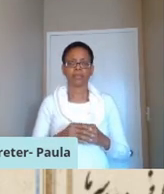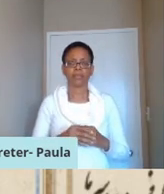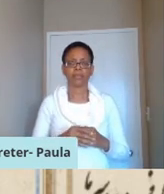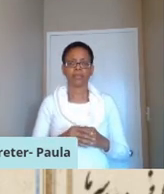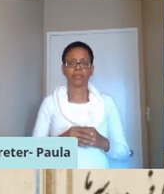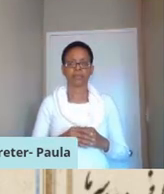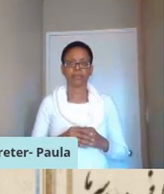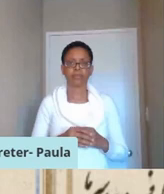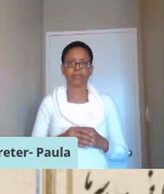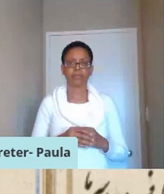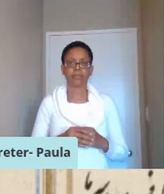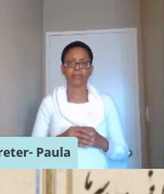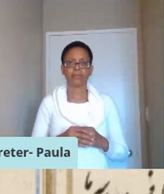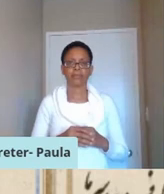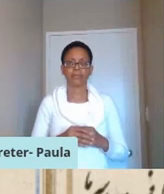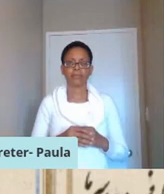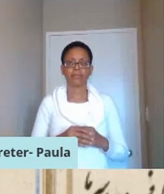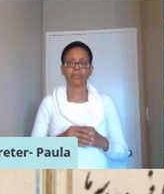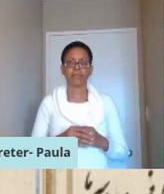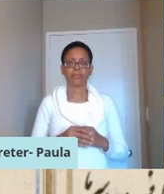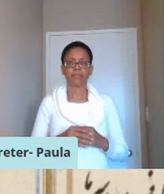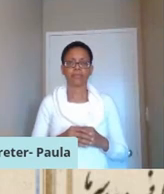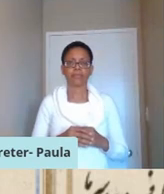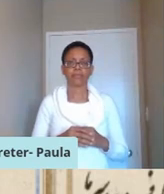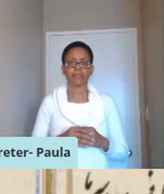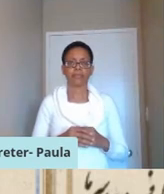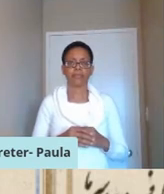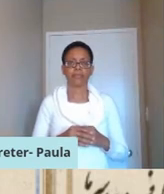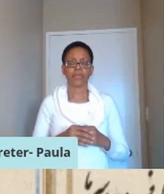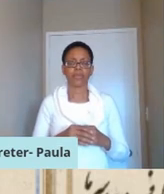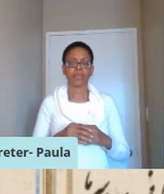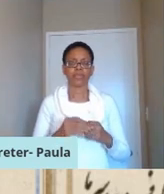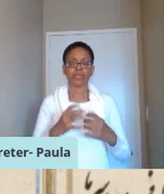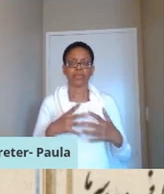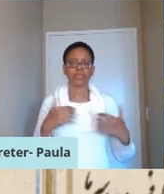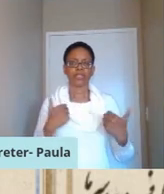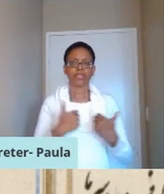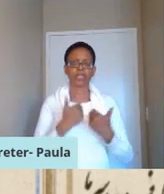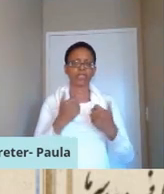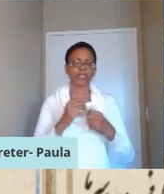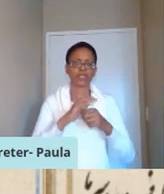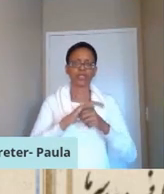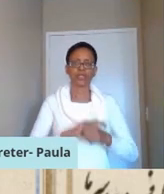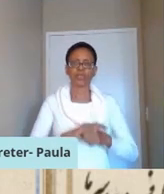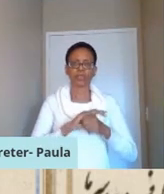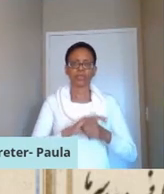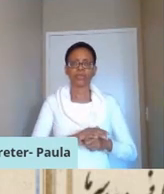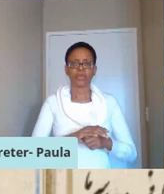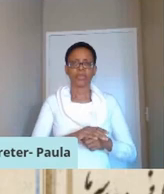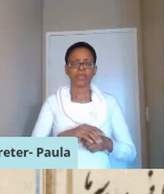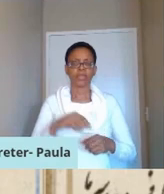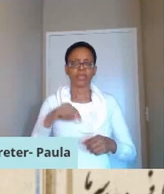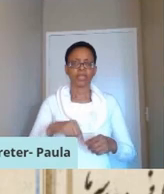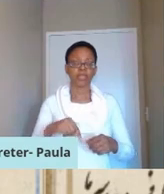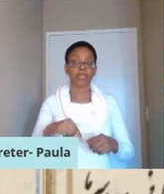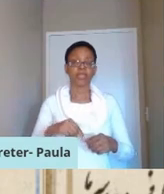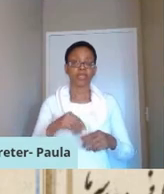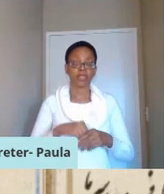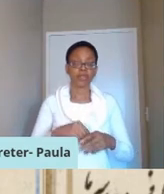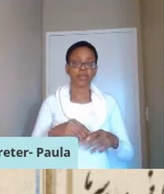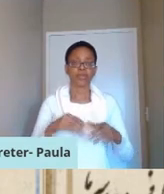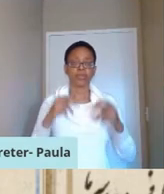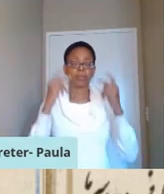and also as community. And these challenges and difficulties included fear, anxiety,